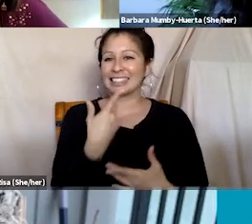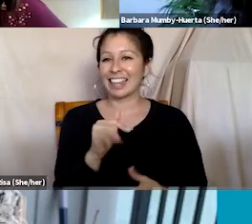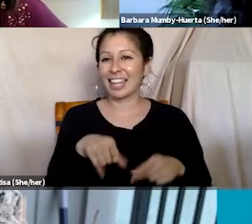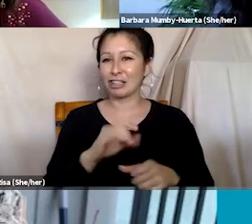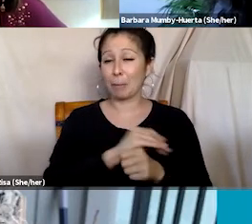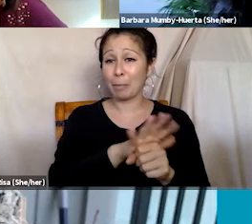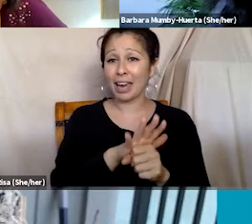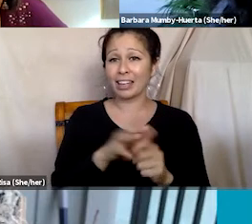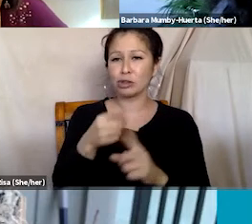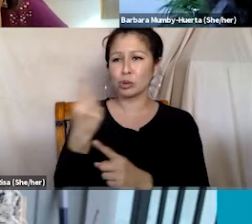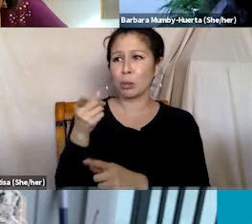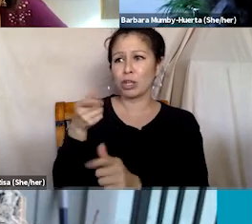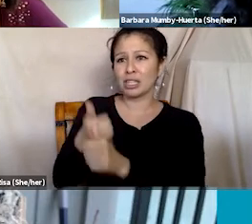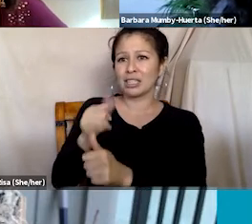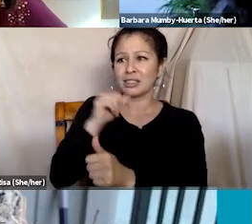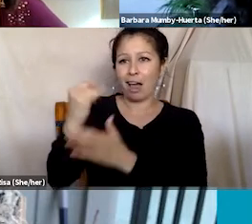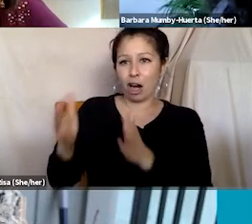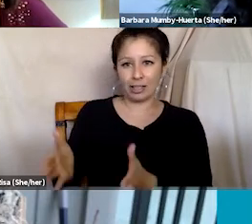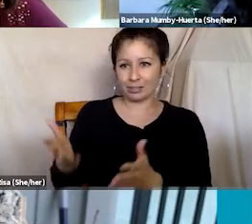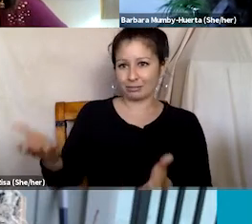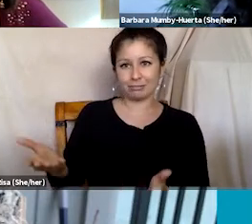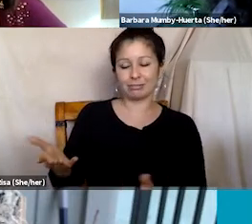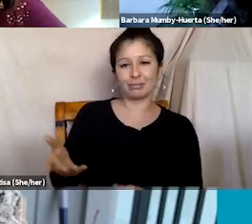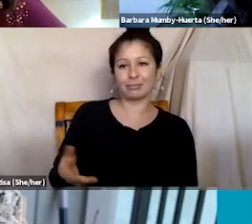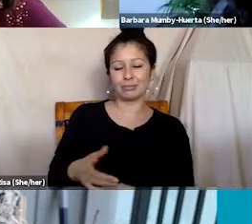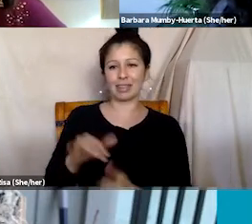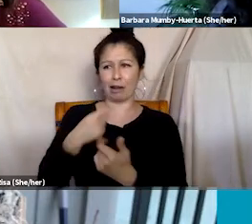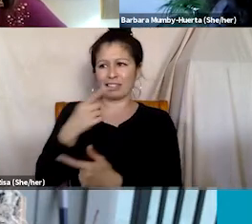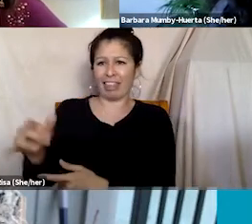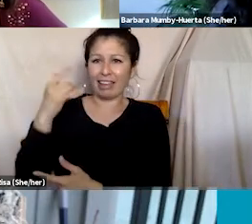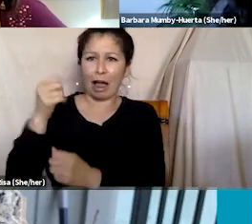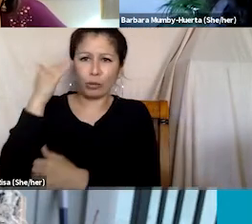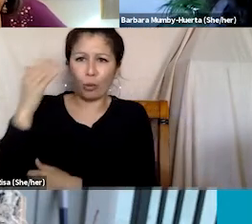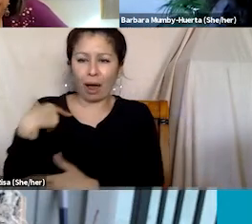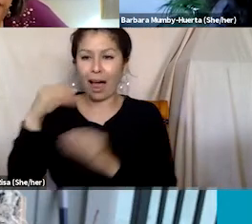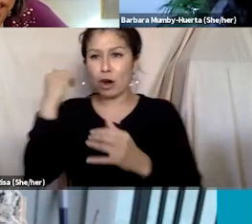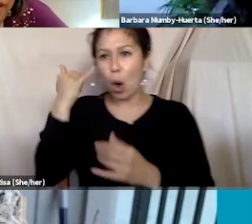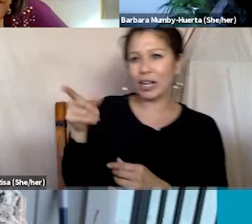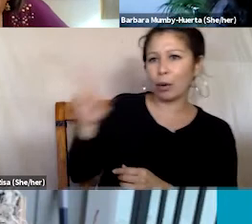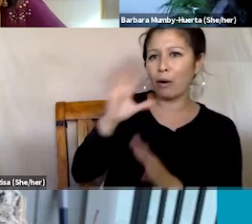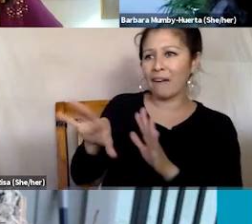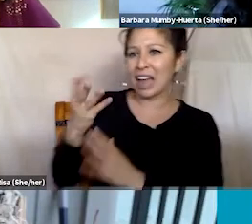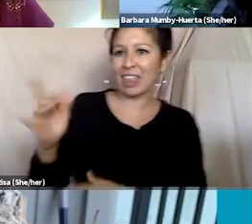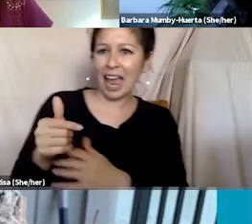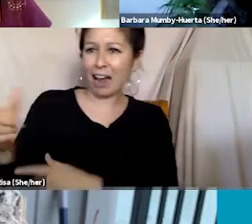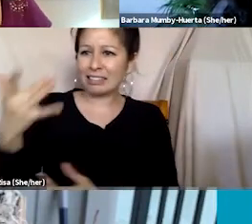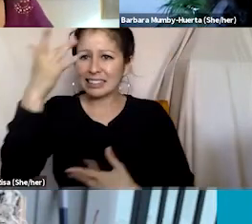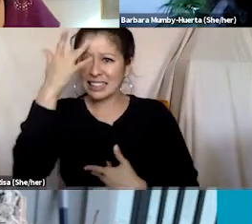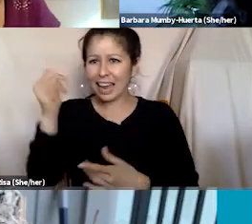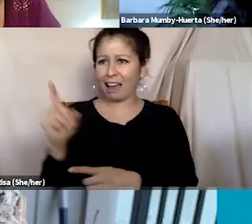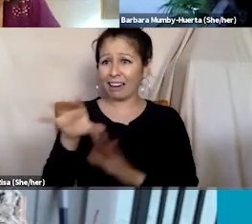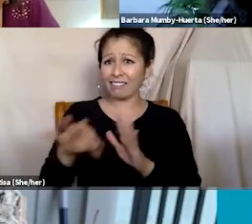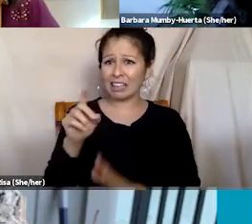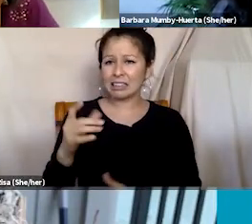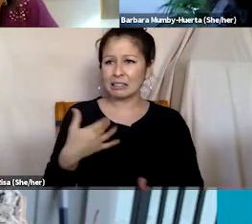the pandemic to someone who wasn't an artist, because I had no idea where she was going to find things.